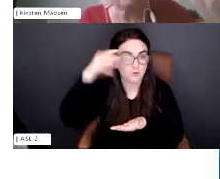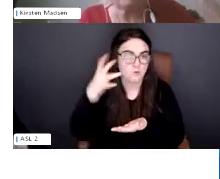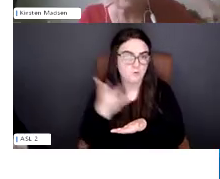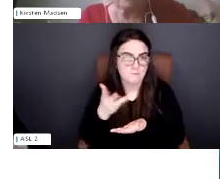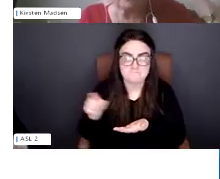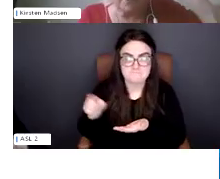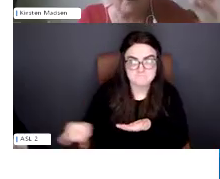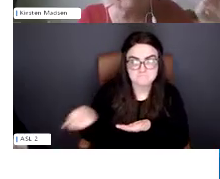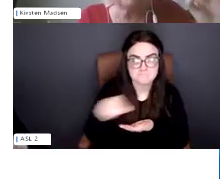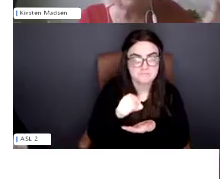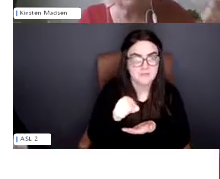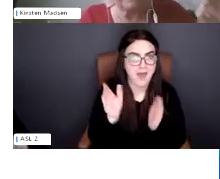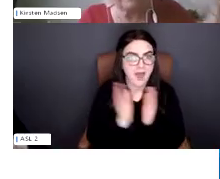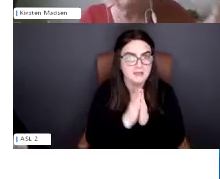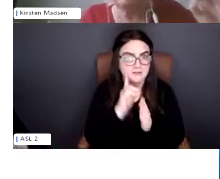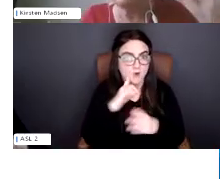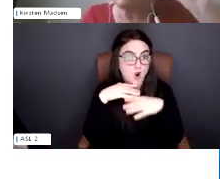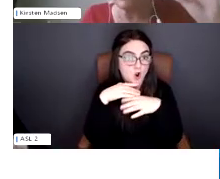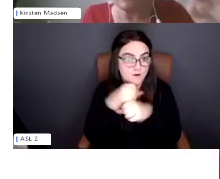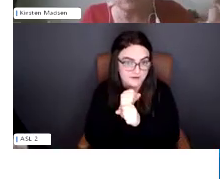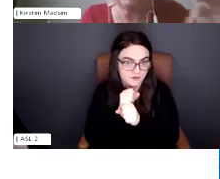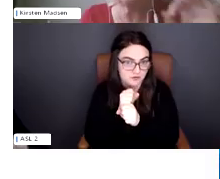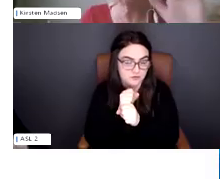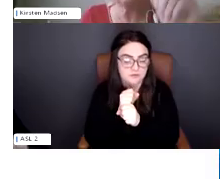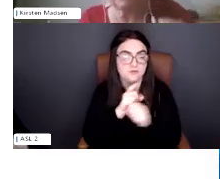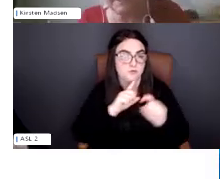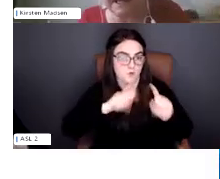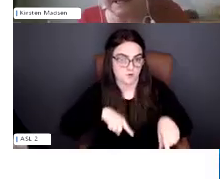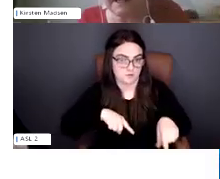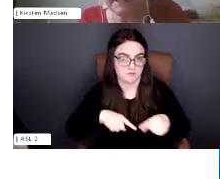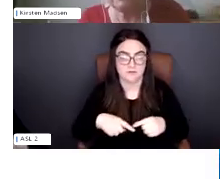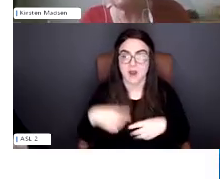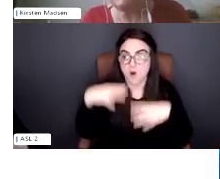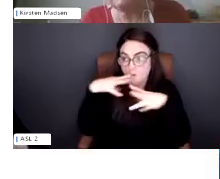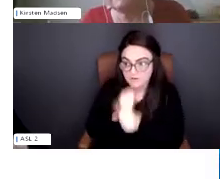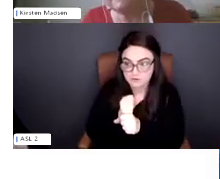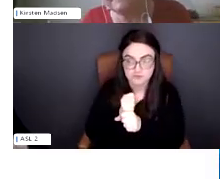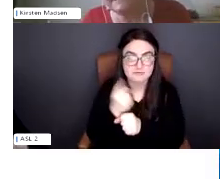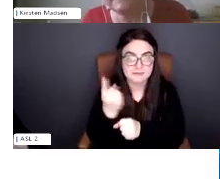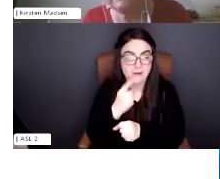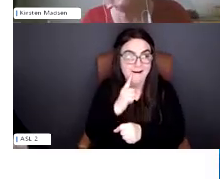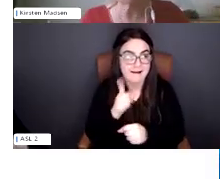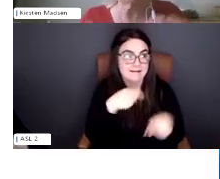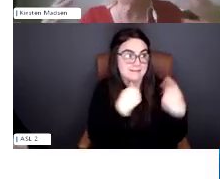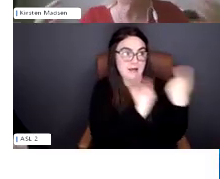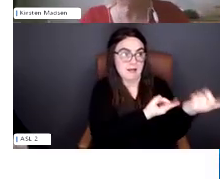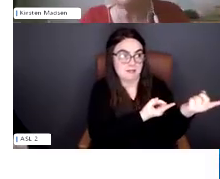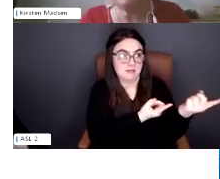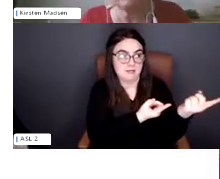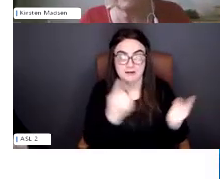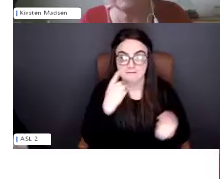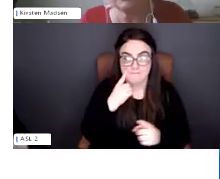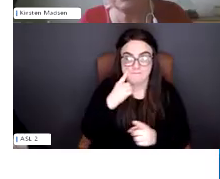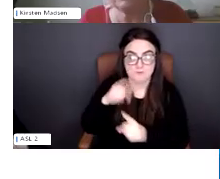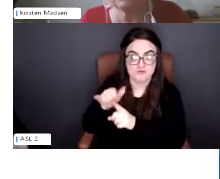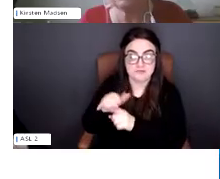for confidential avenues of reporting to be included in. So ideally, if people are working